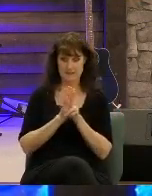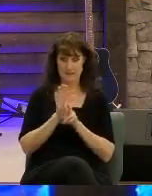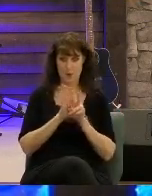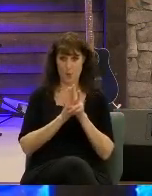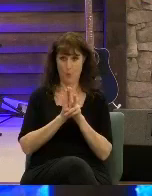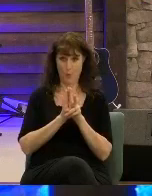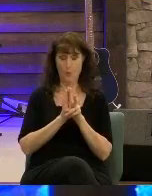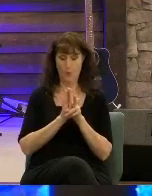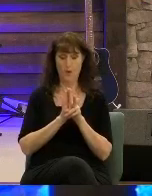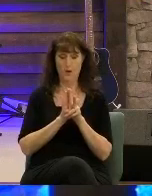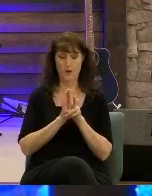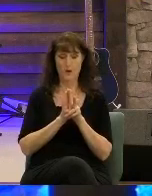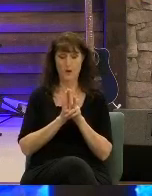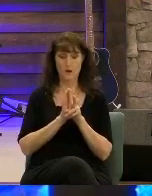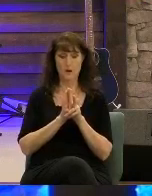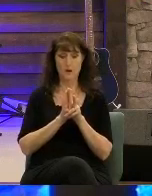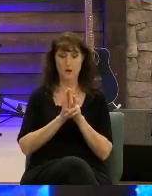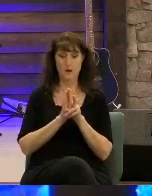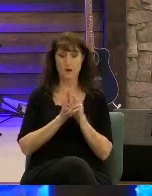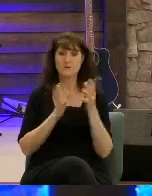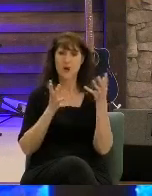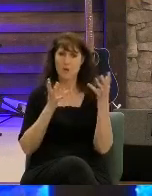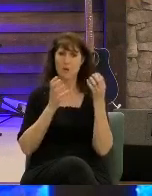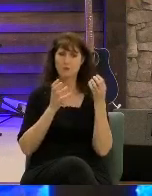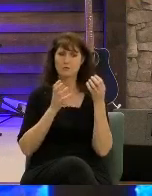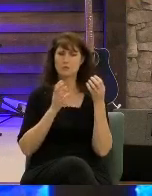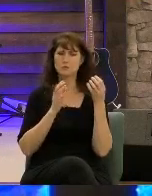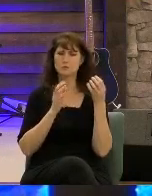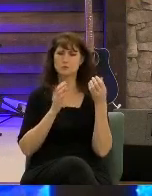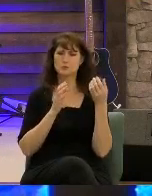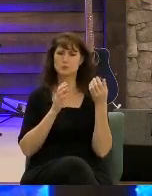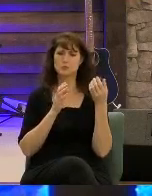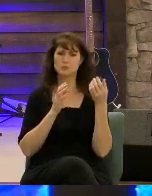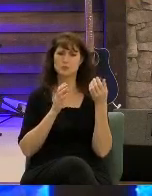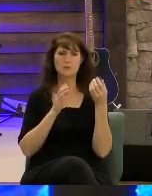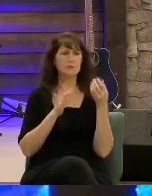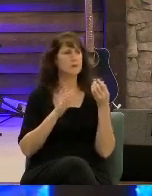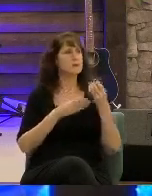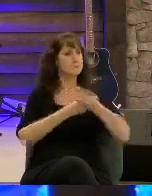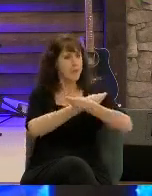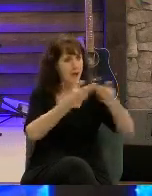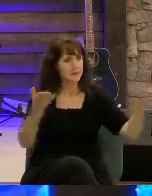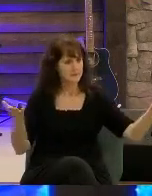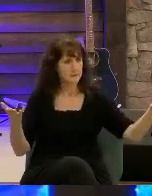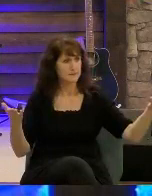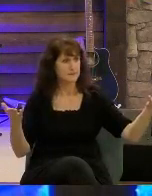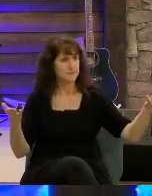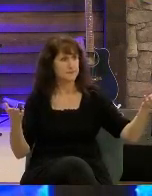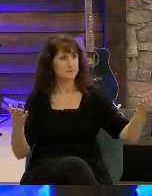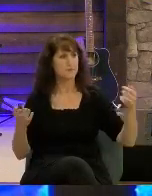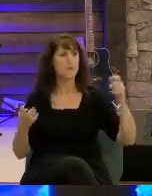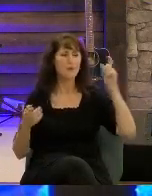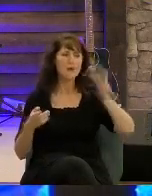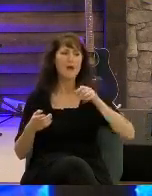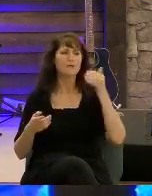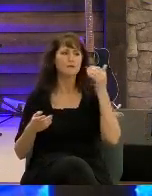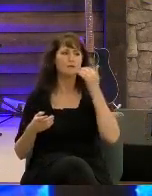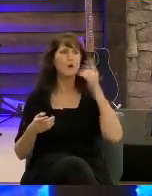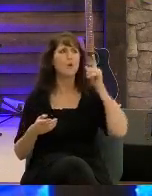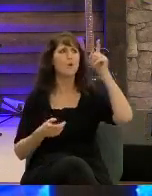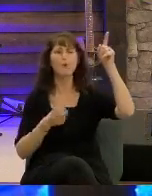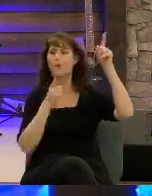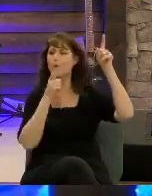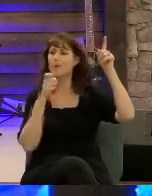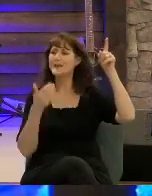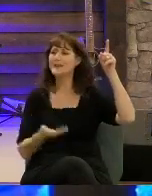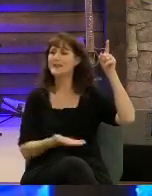But I want to pass that along to you. It's a powerful thing. We have to know. We have to know who he is, right?